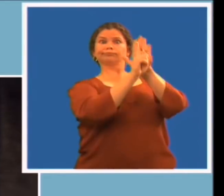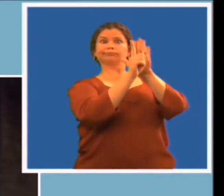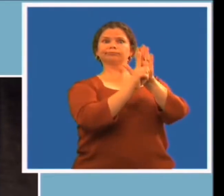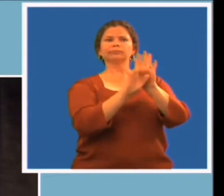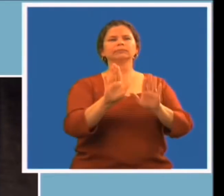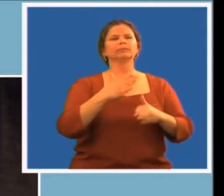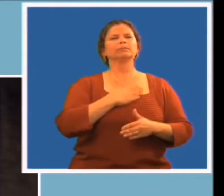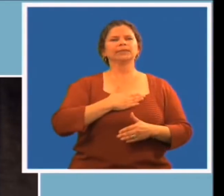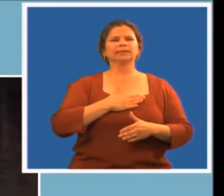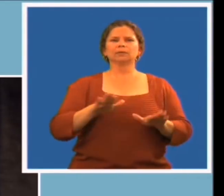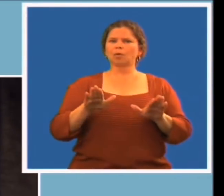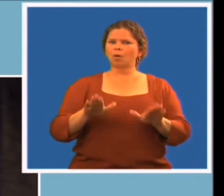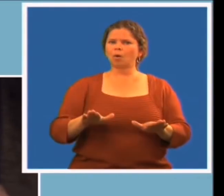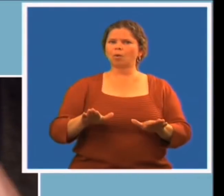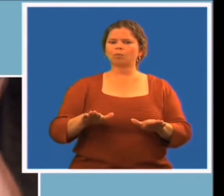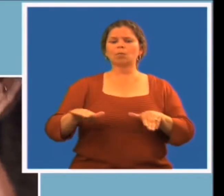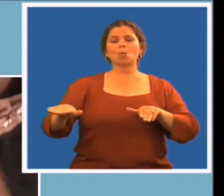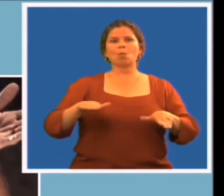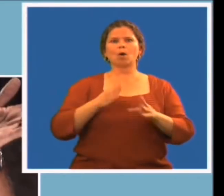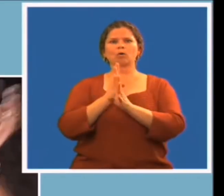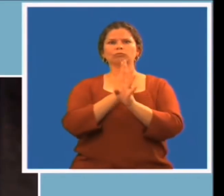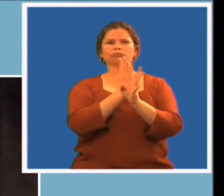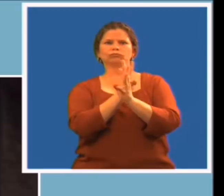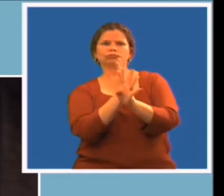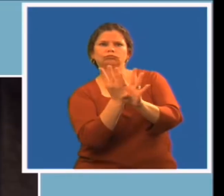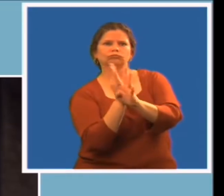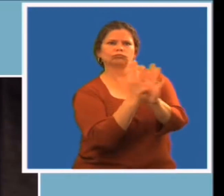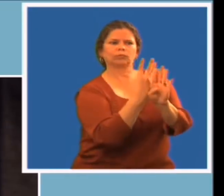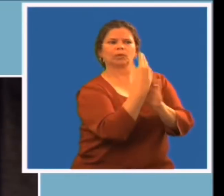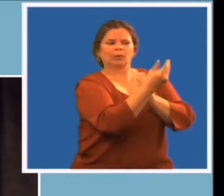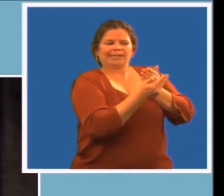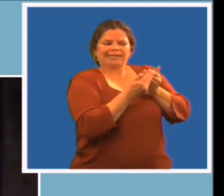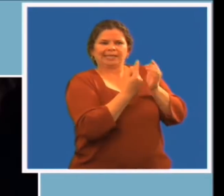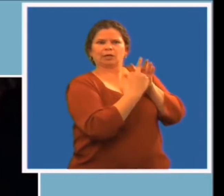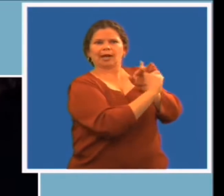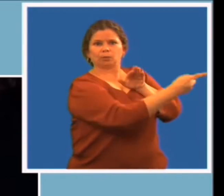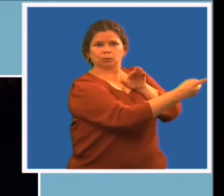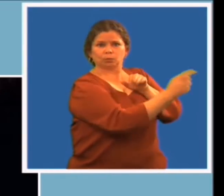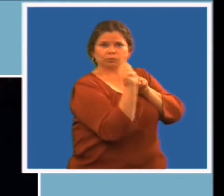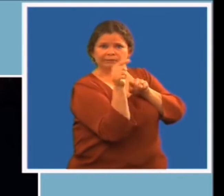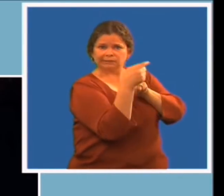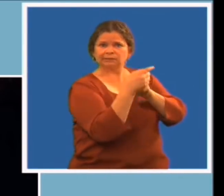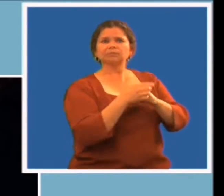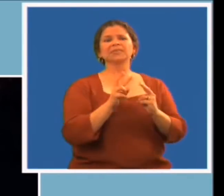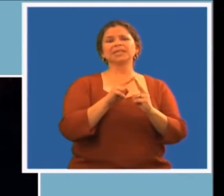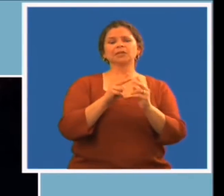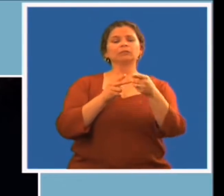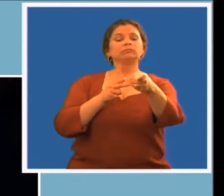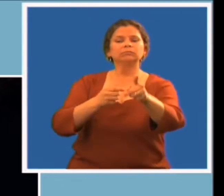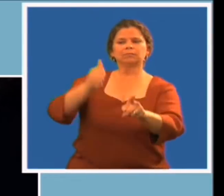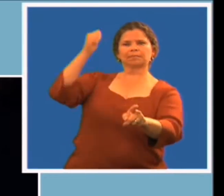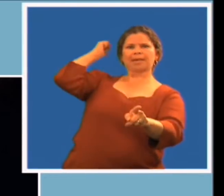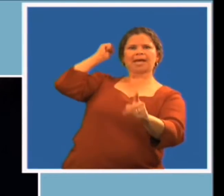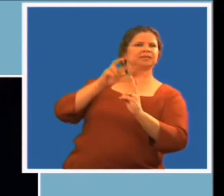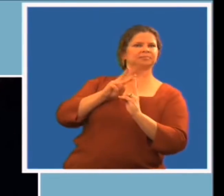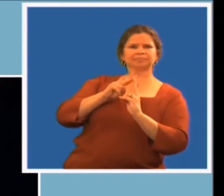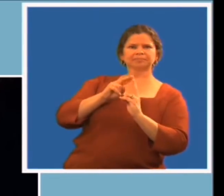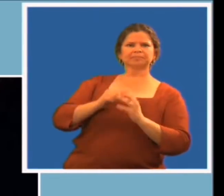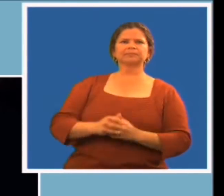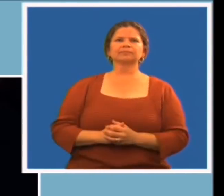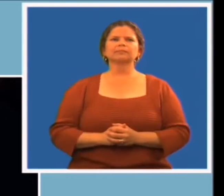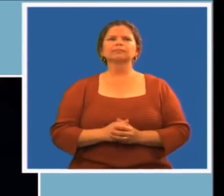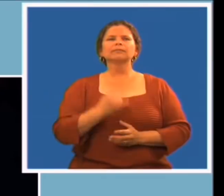exit at the back or the front of the auditorium. If you require assistance, please